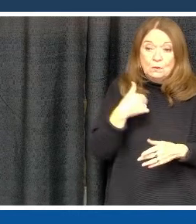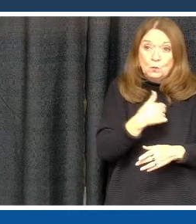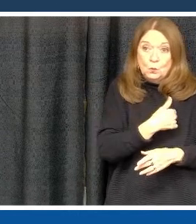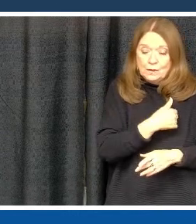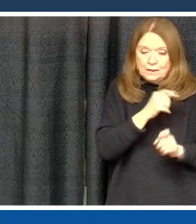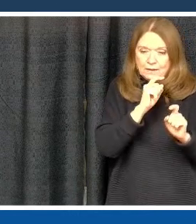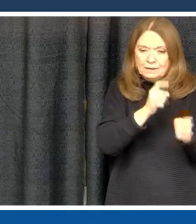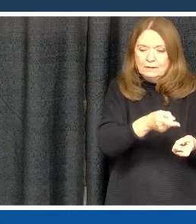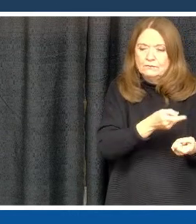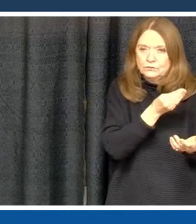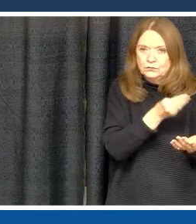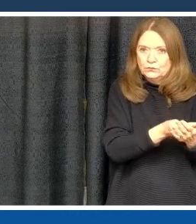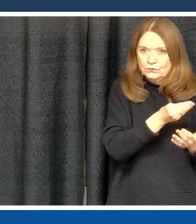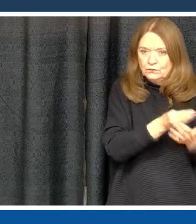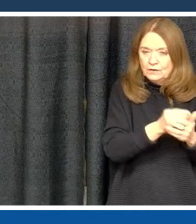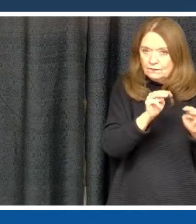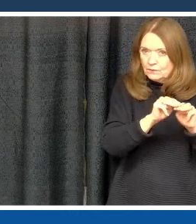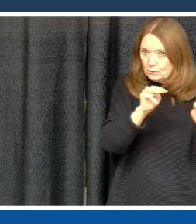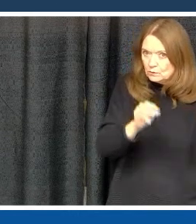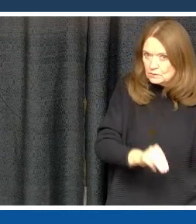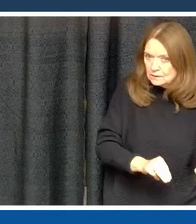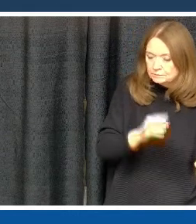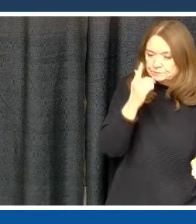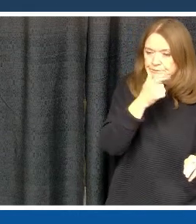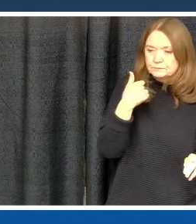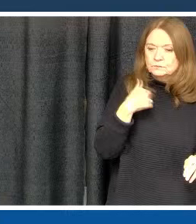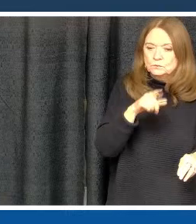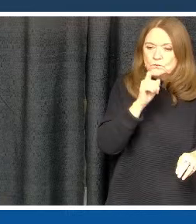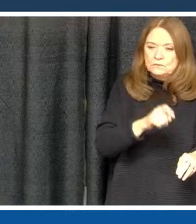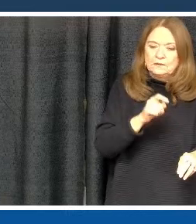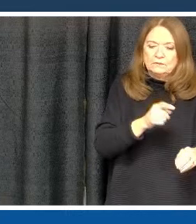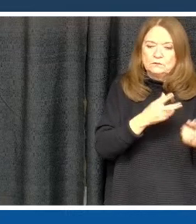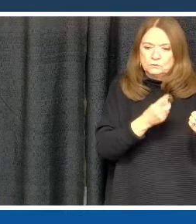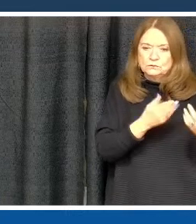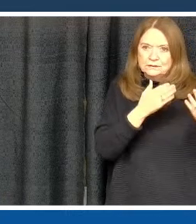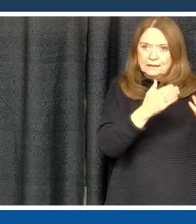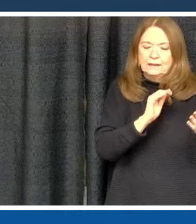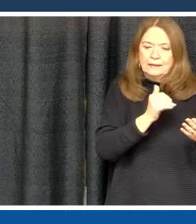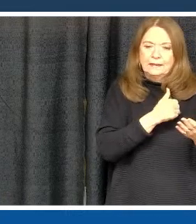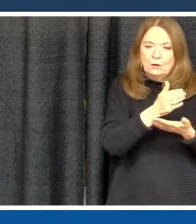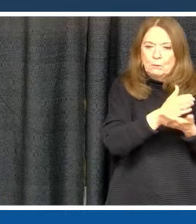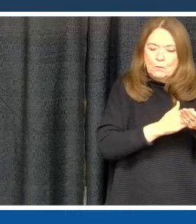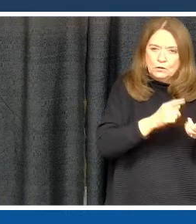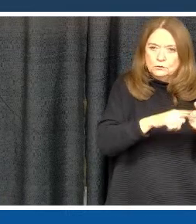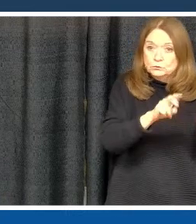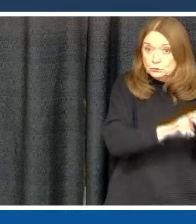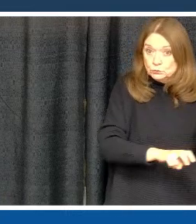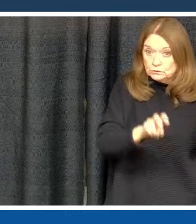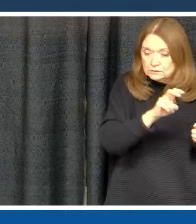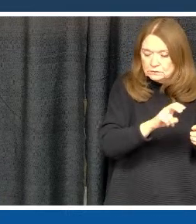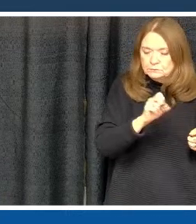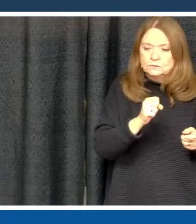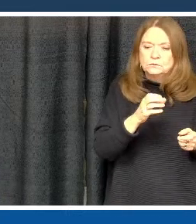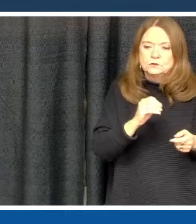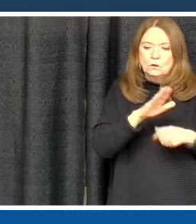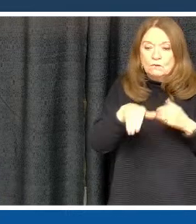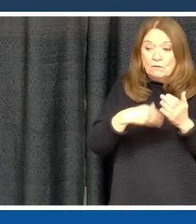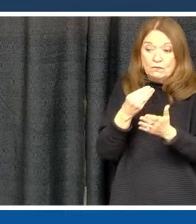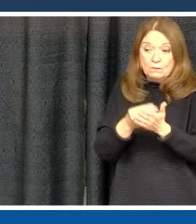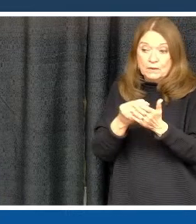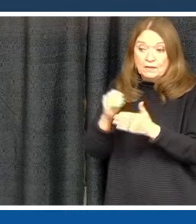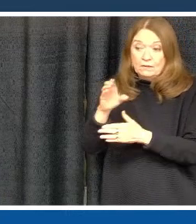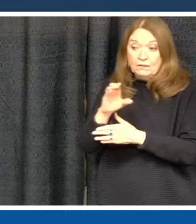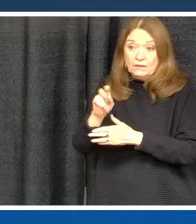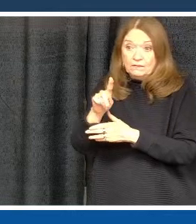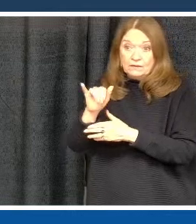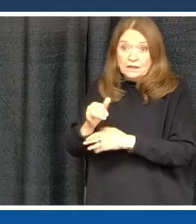to fund the museum with, because we have to dedicate our share to tourism. So out of all the money that the county receives, that